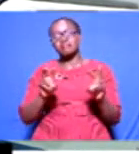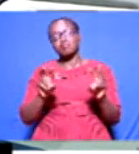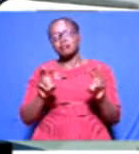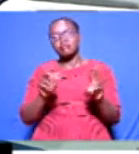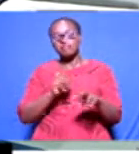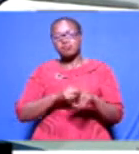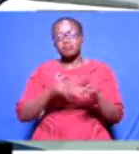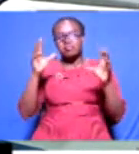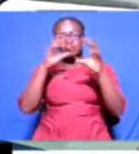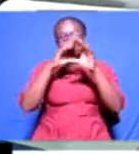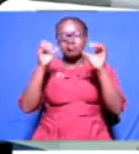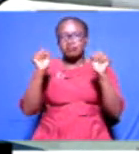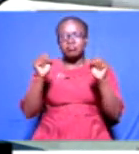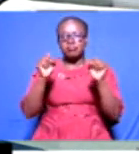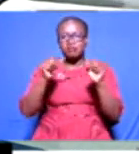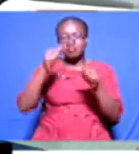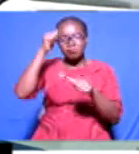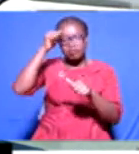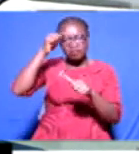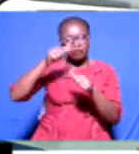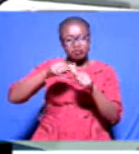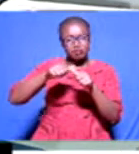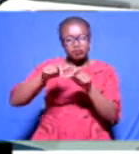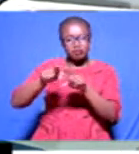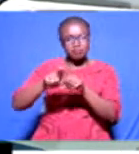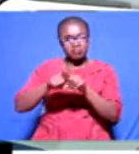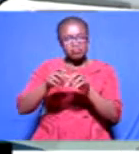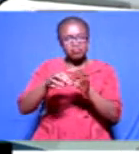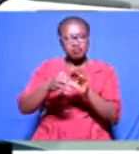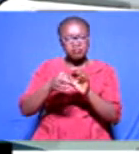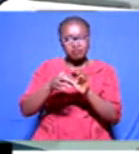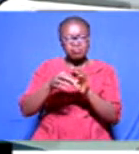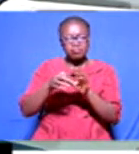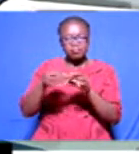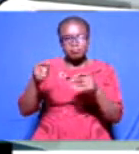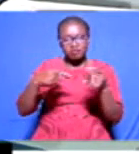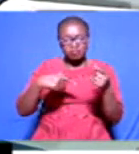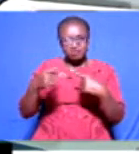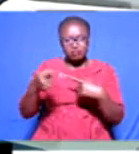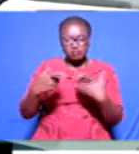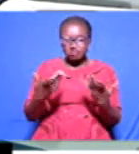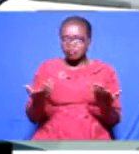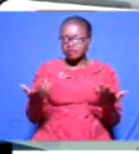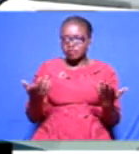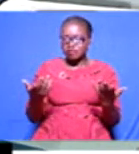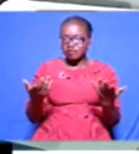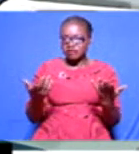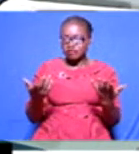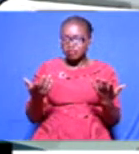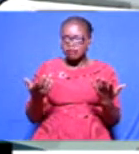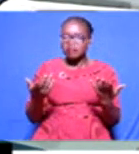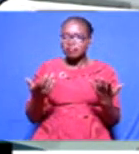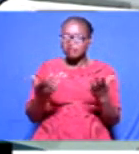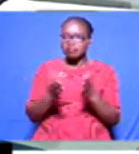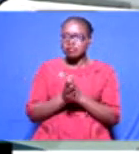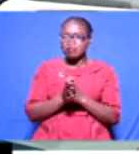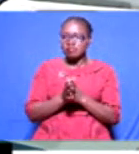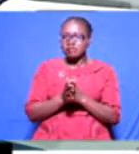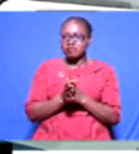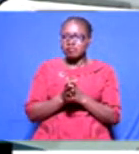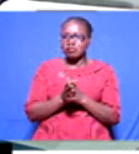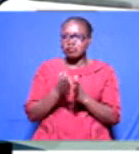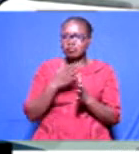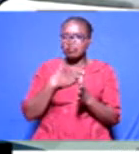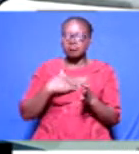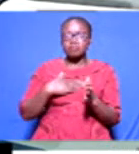Well, just a quick reminder that they can also join us by sending in. Absolutely, because the tribute. The body is still